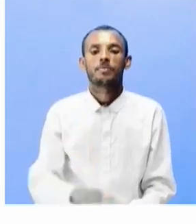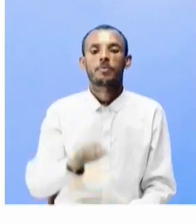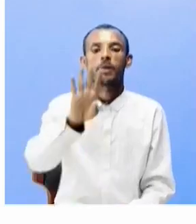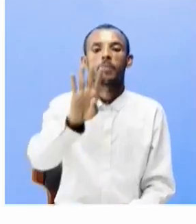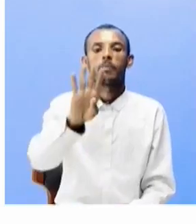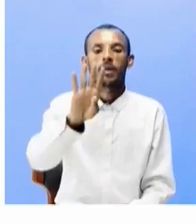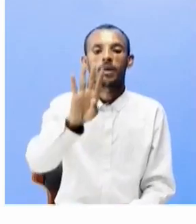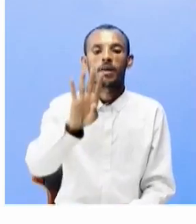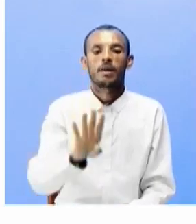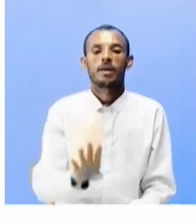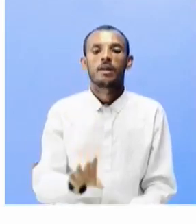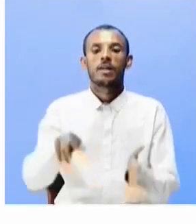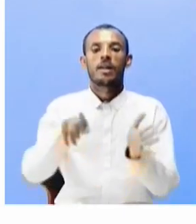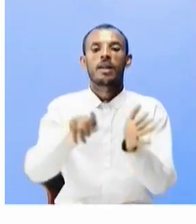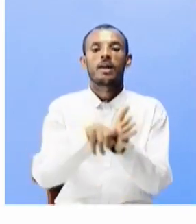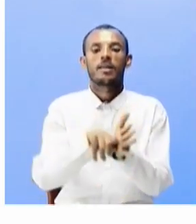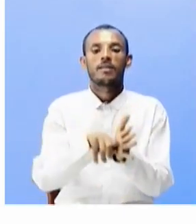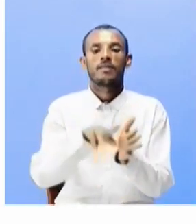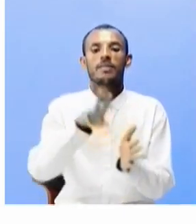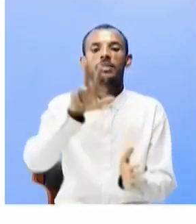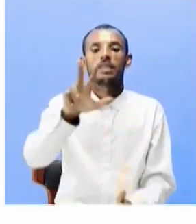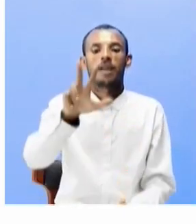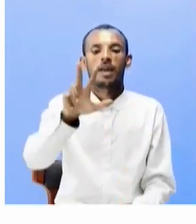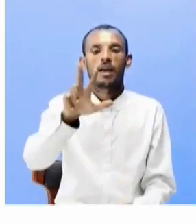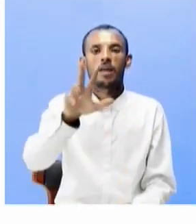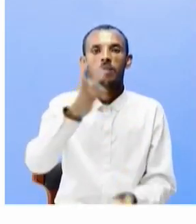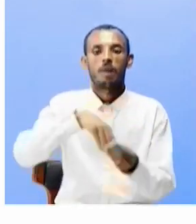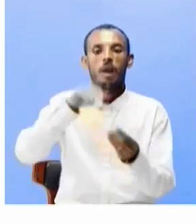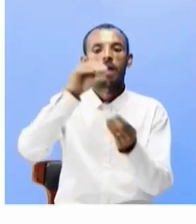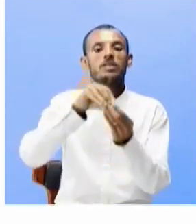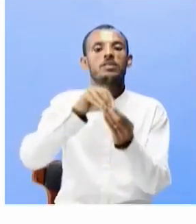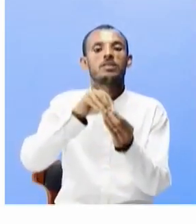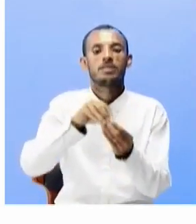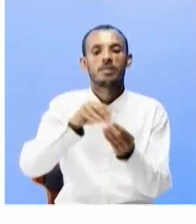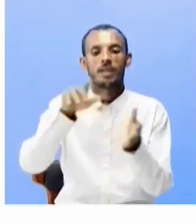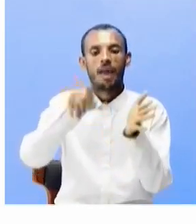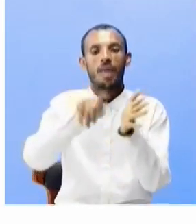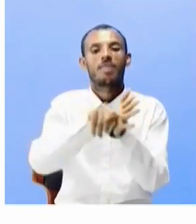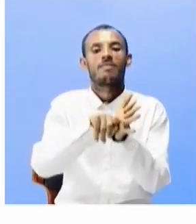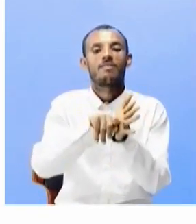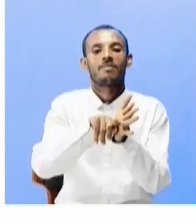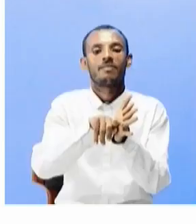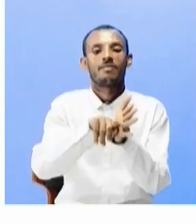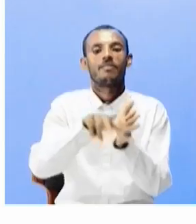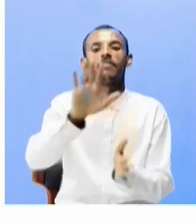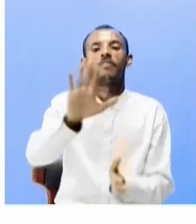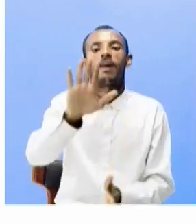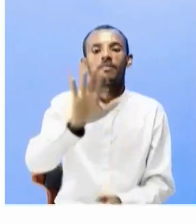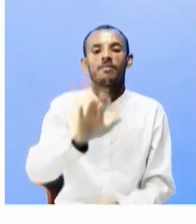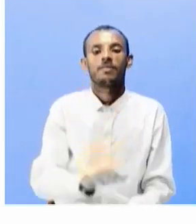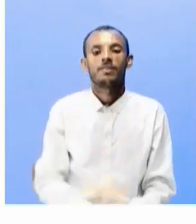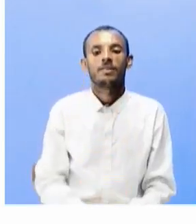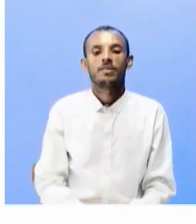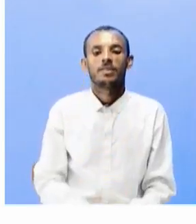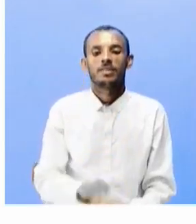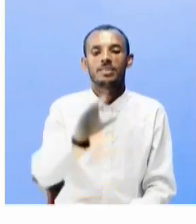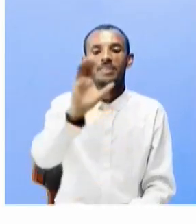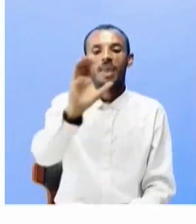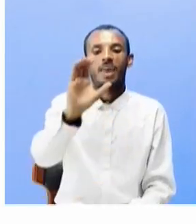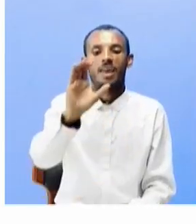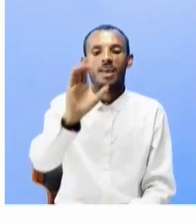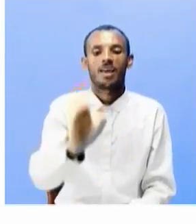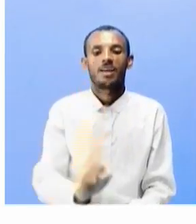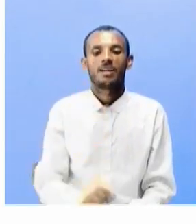B, negative 3 plus negative 5. And C,